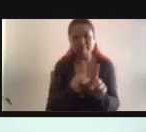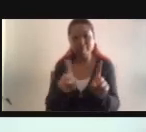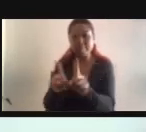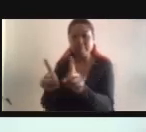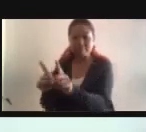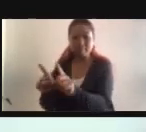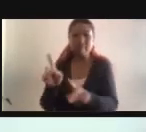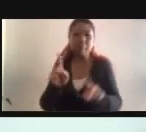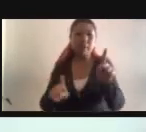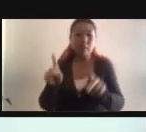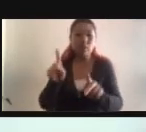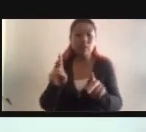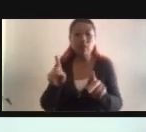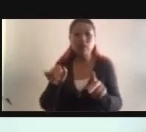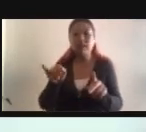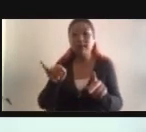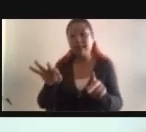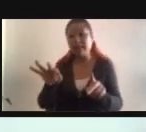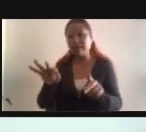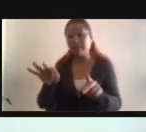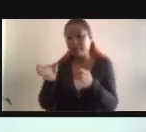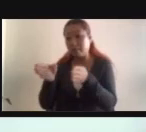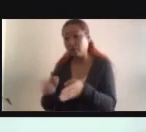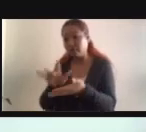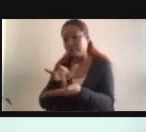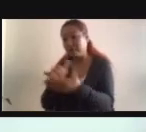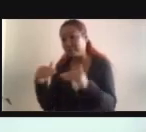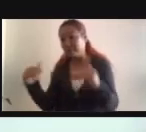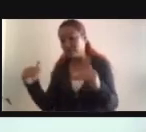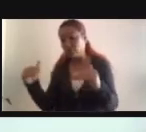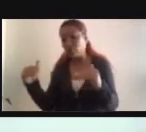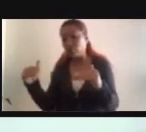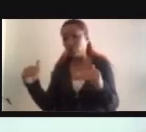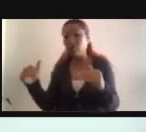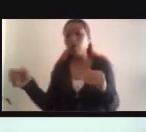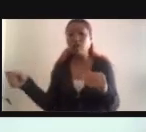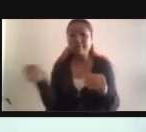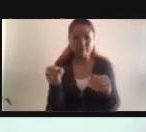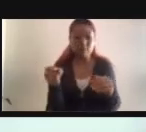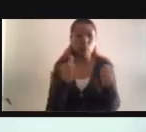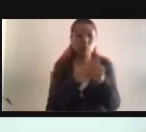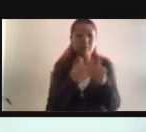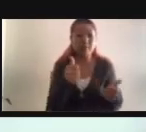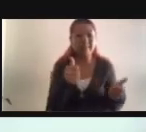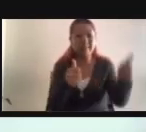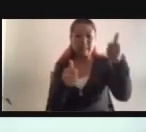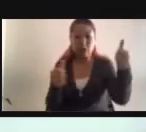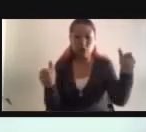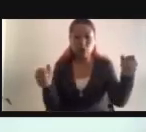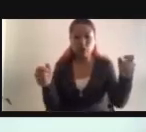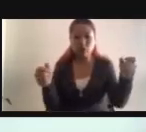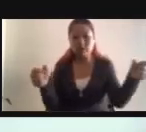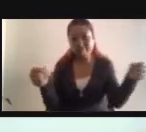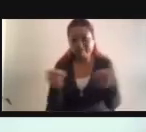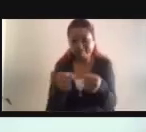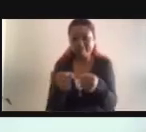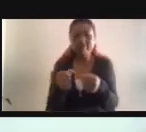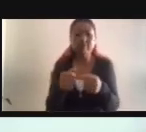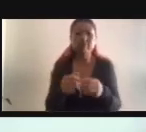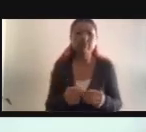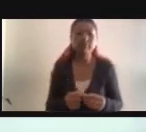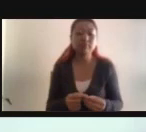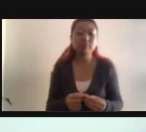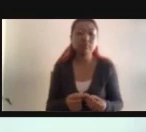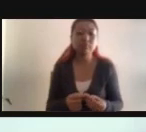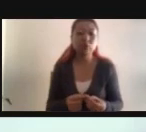at a mid-level with someone that may be senior, and or even if